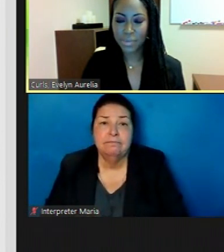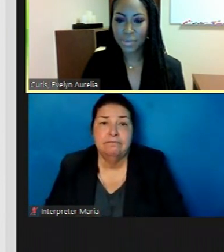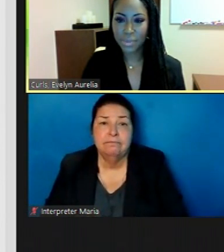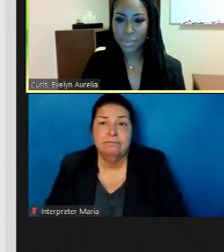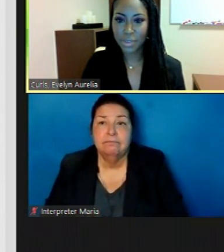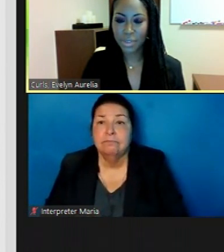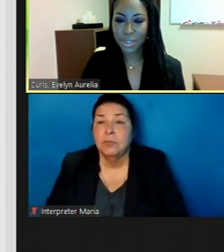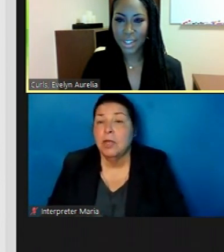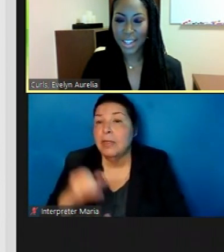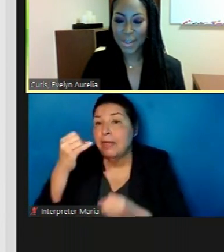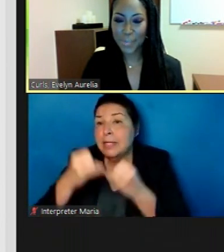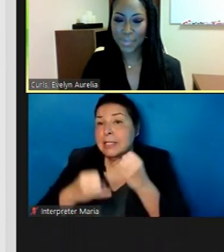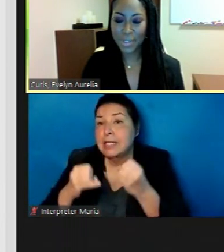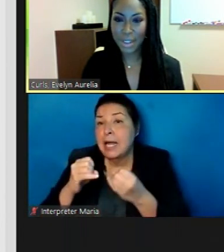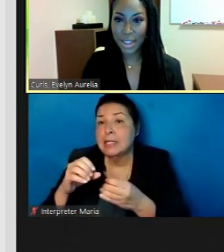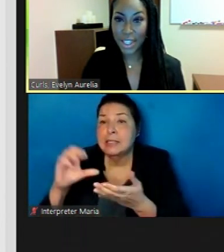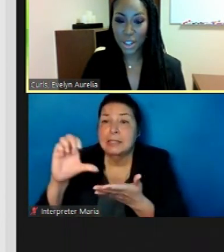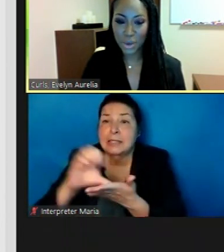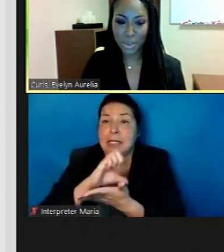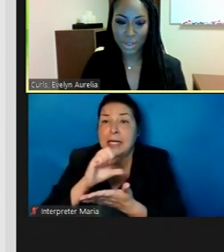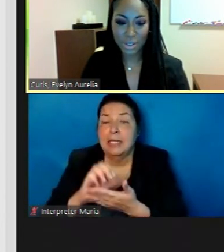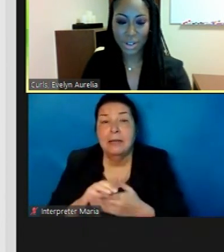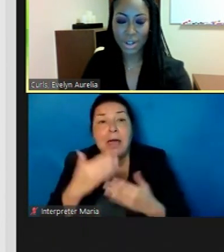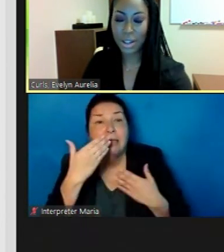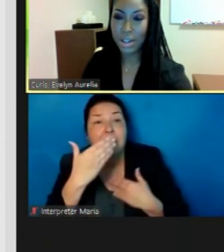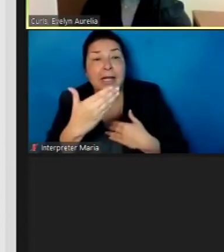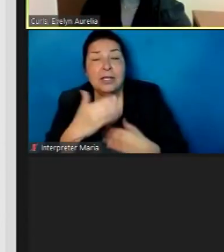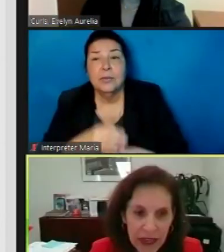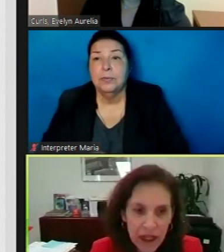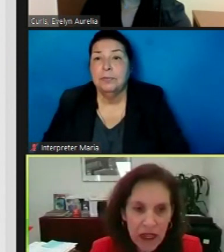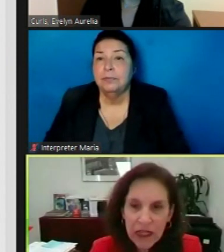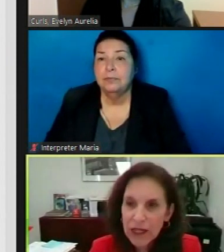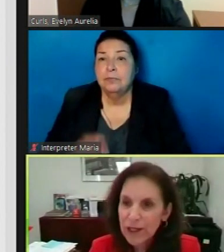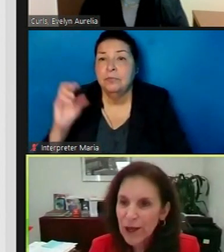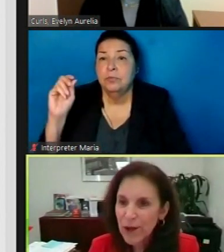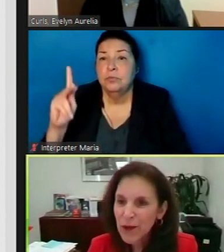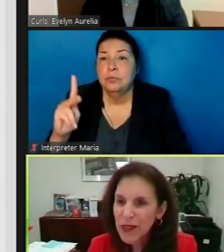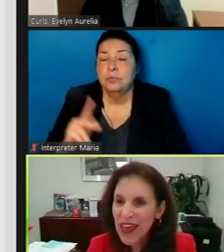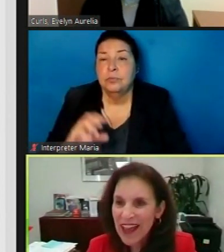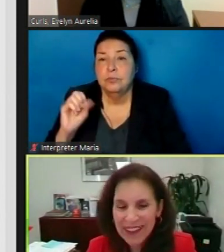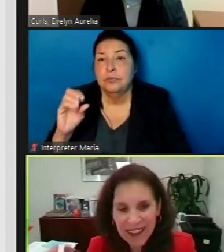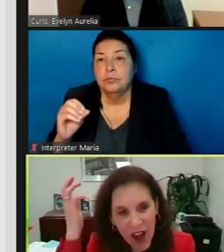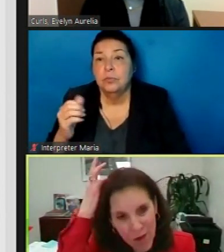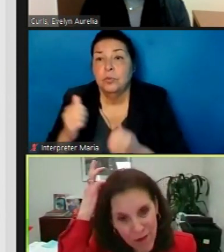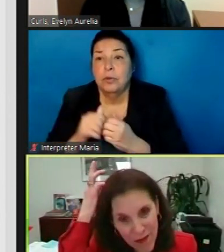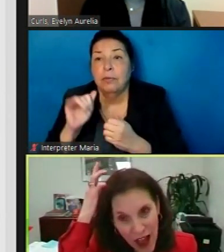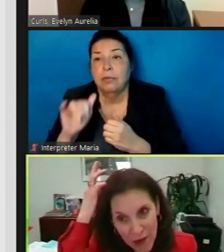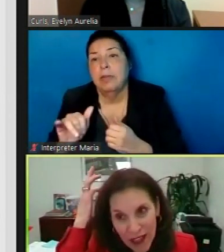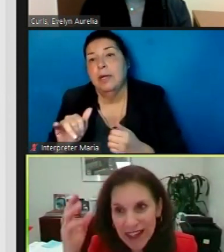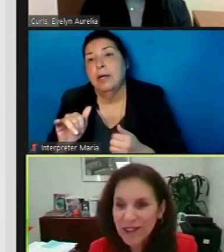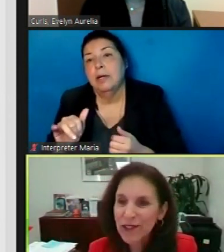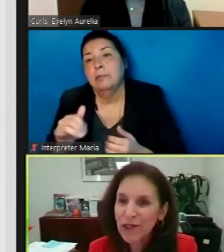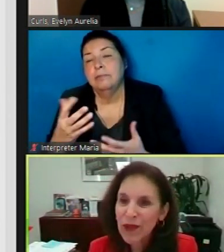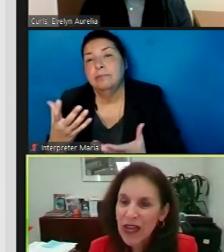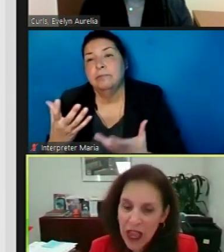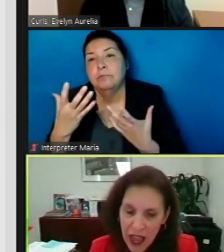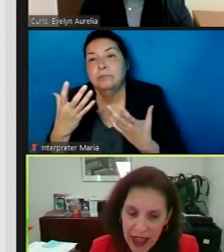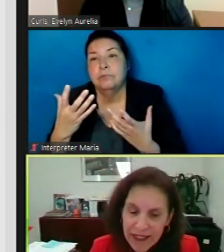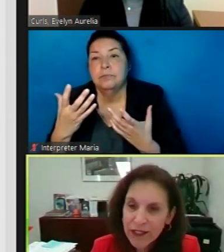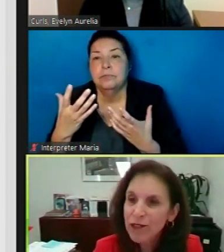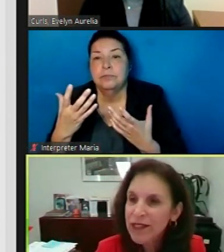Yep, that's the last one. Thank you. Okay, so with that, I would like